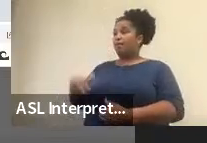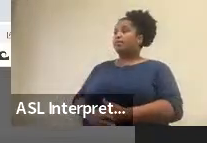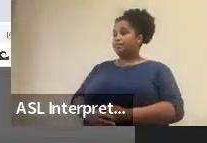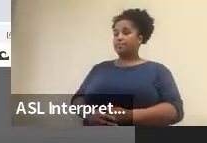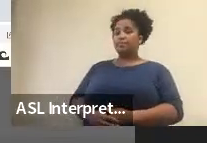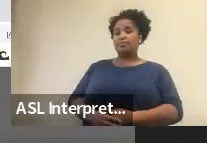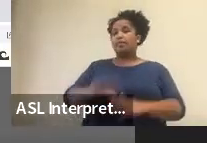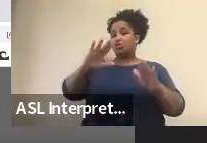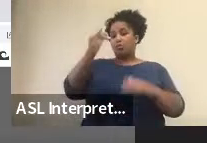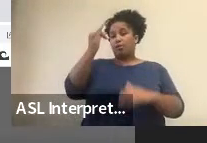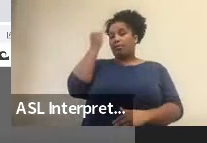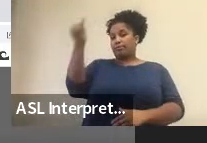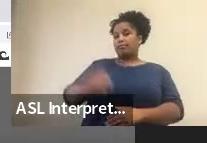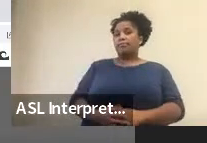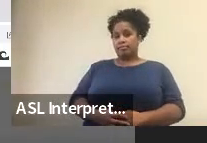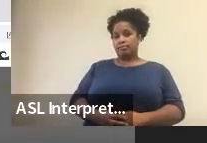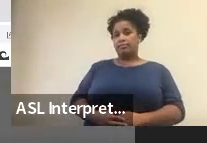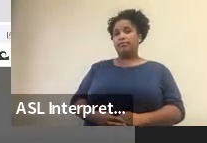that's a great idea.